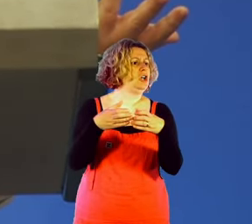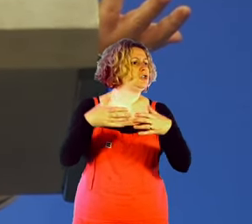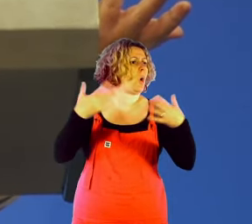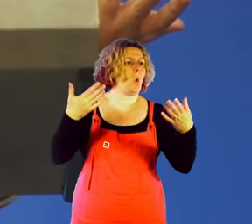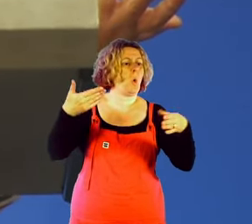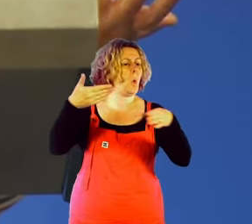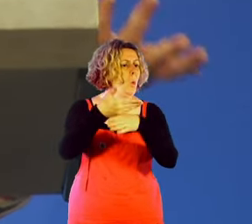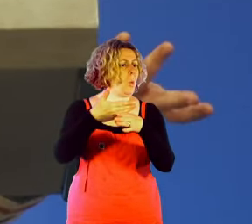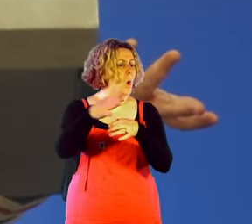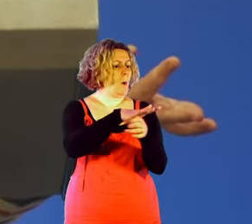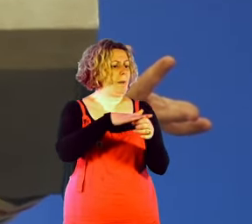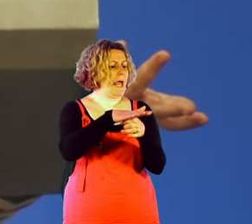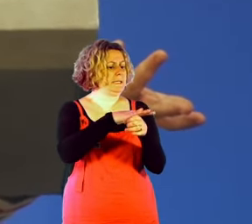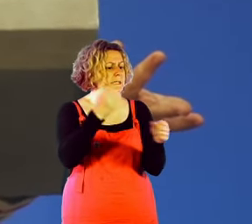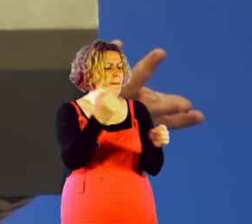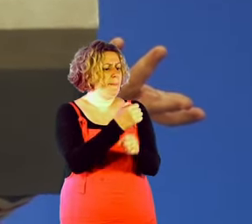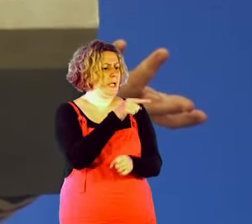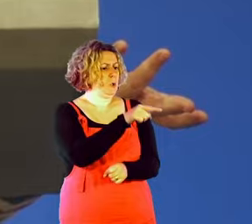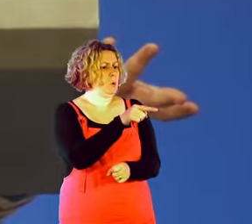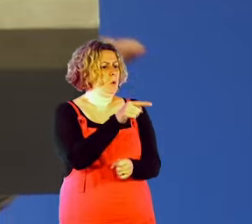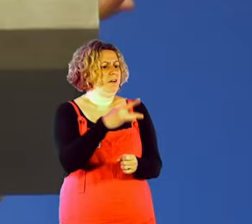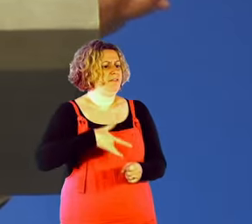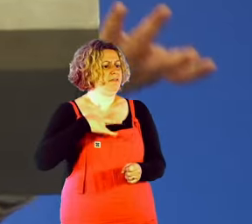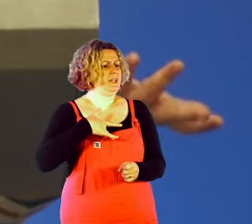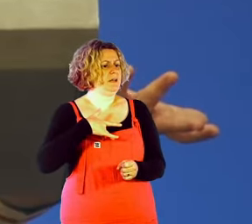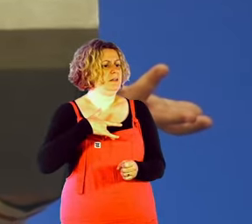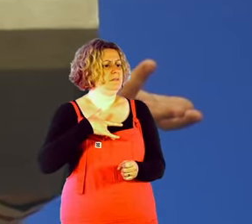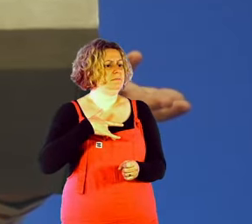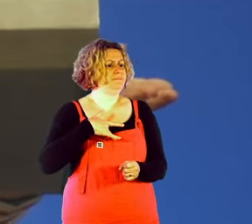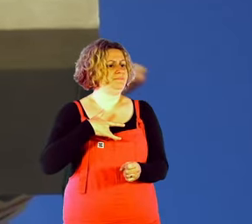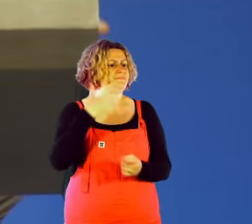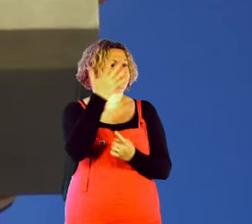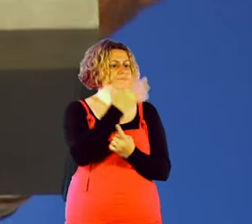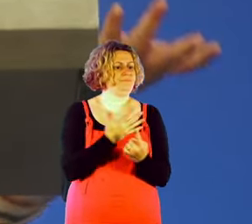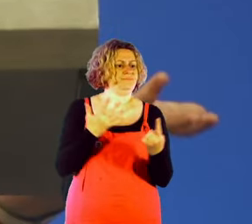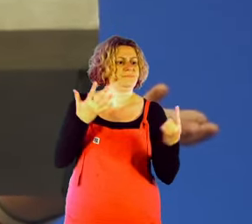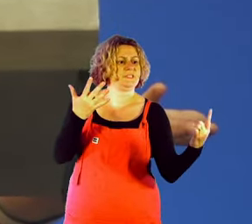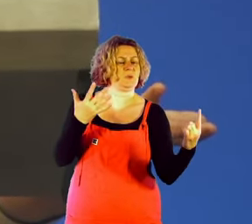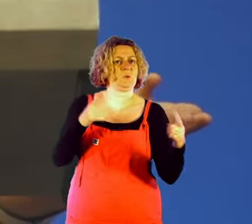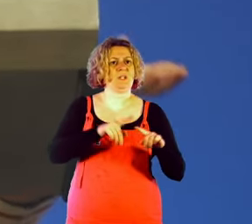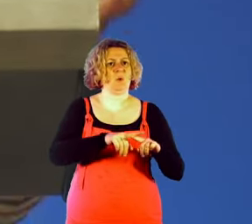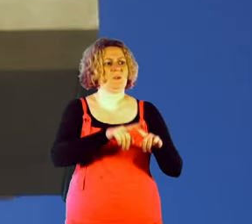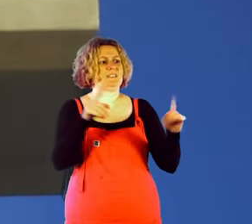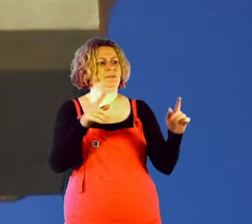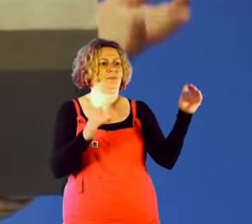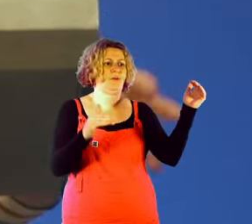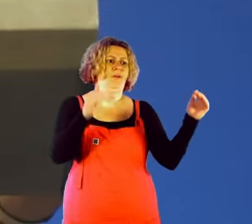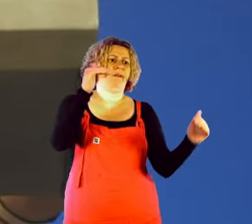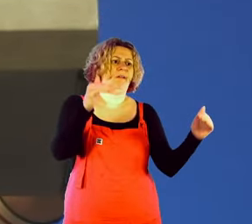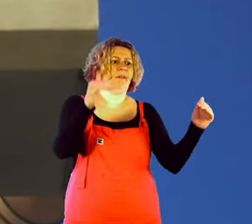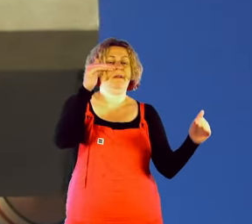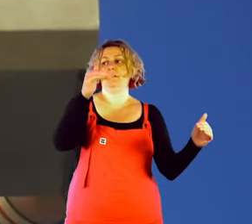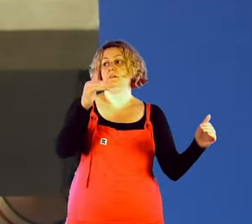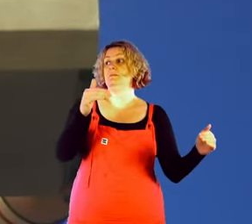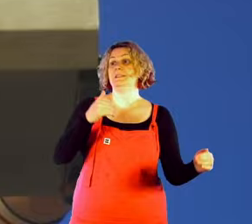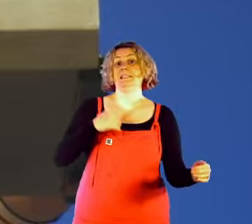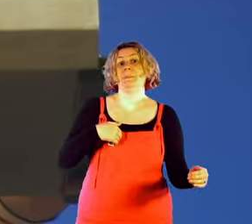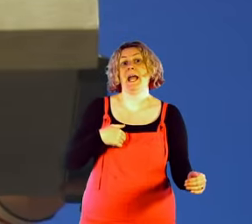actually make them feel excluded, make them feel different. I don't know, talk to them. That's my top